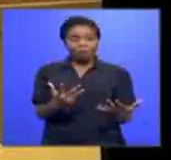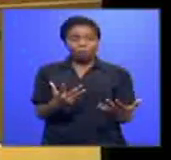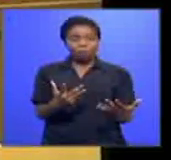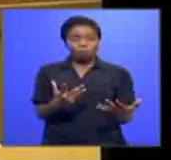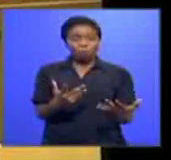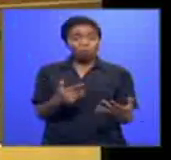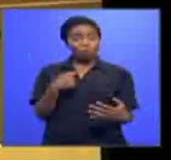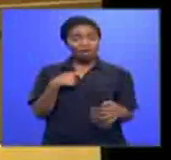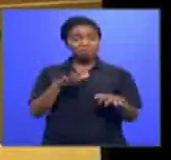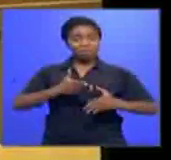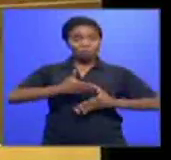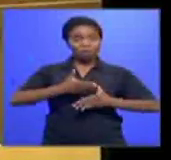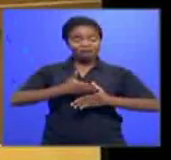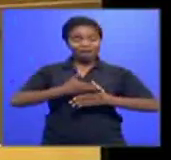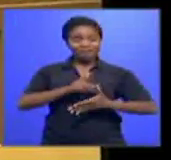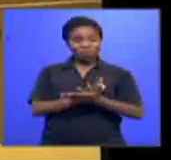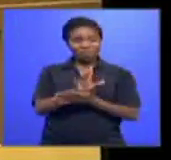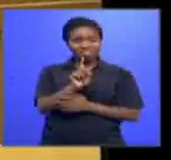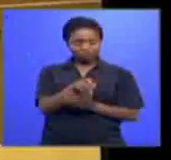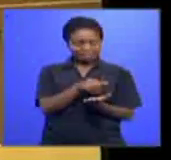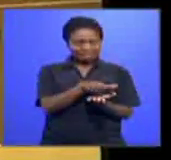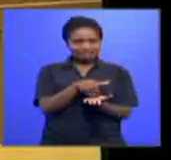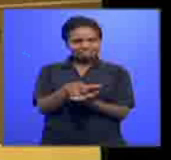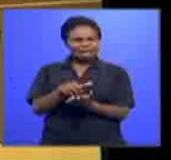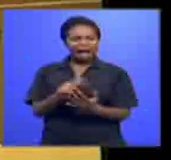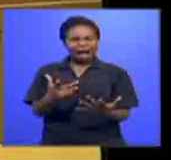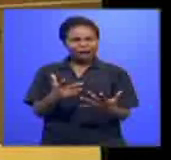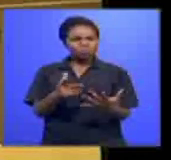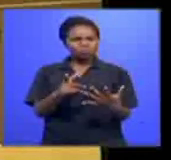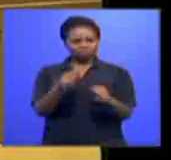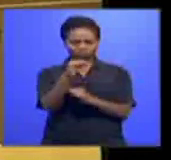14,000 workers at Anglo-American Platinum.